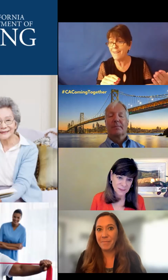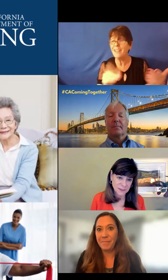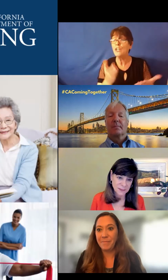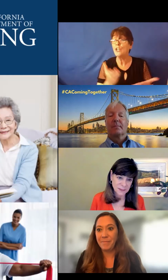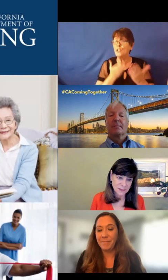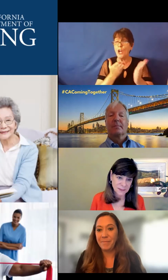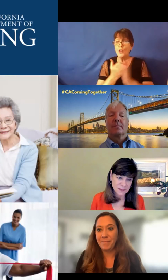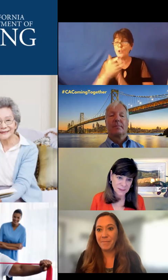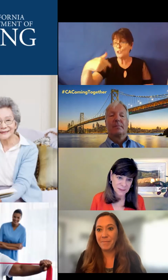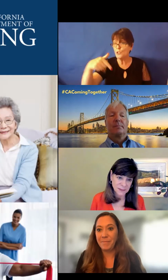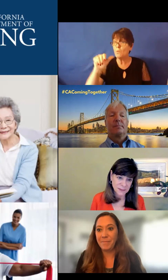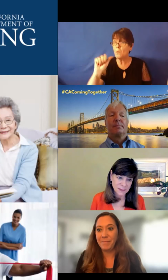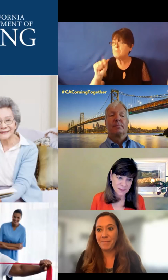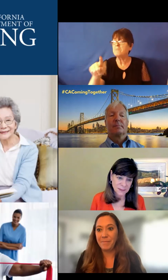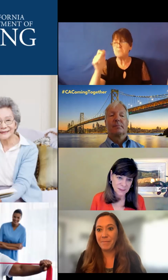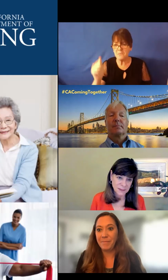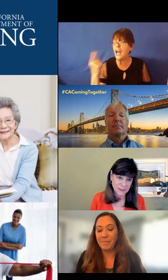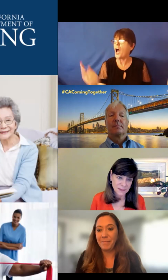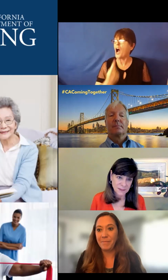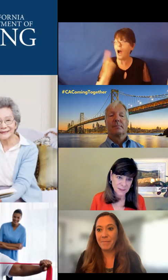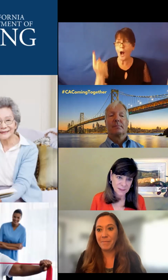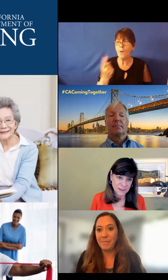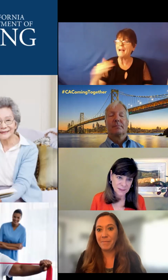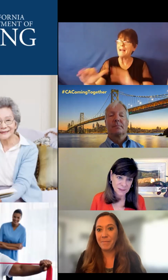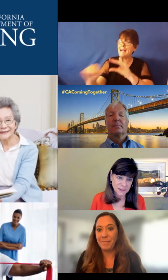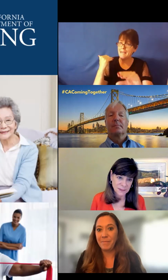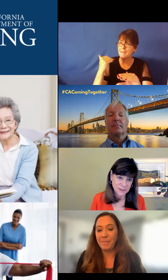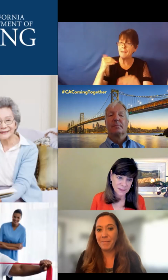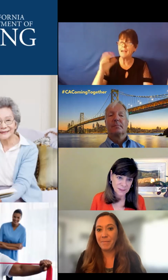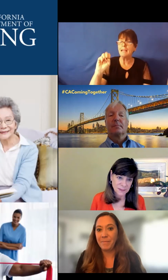through the Q&A, you can always email us at